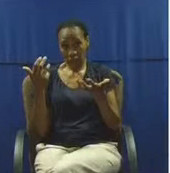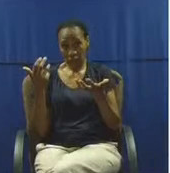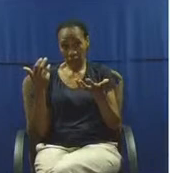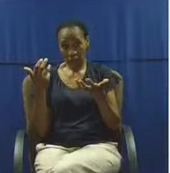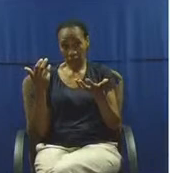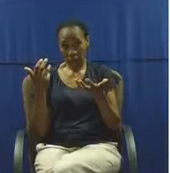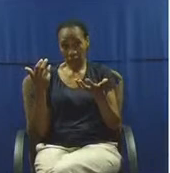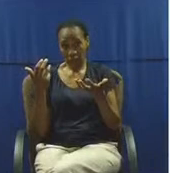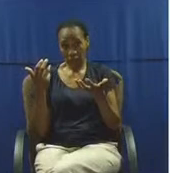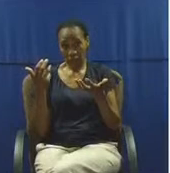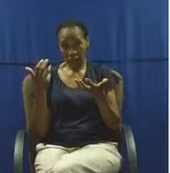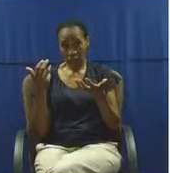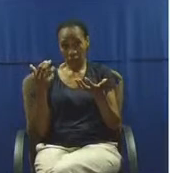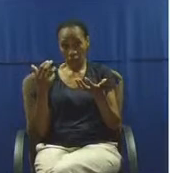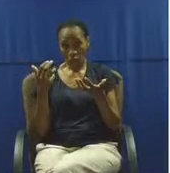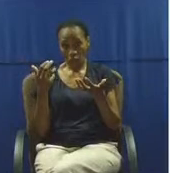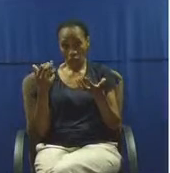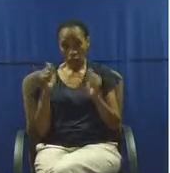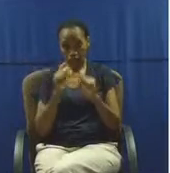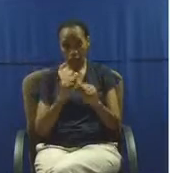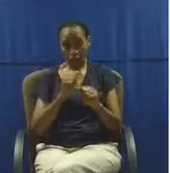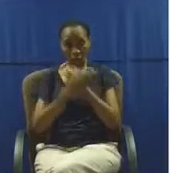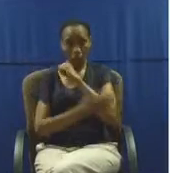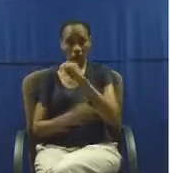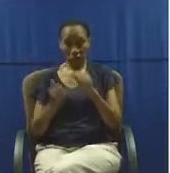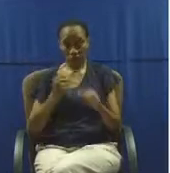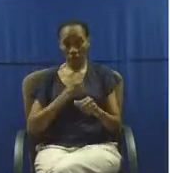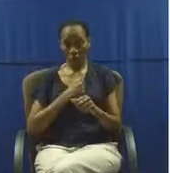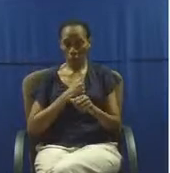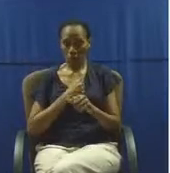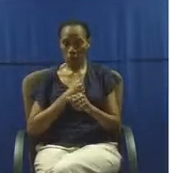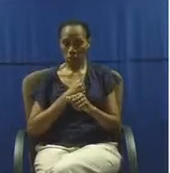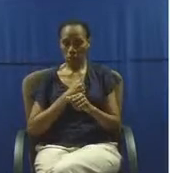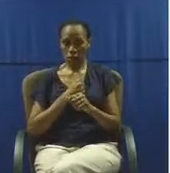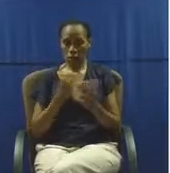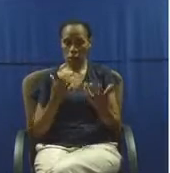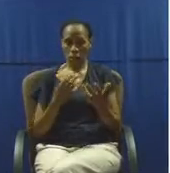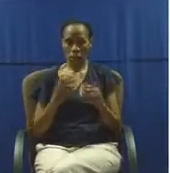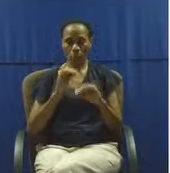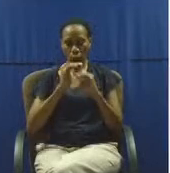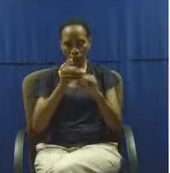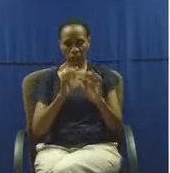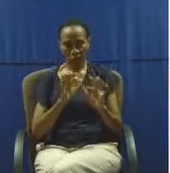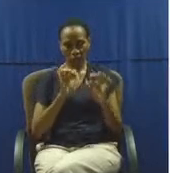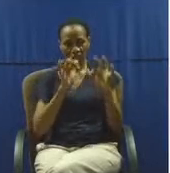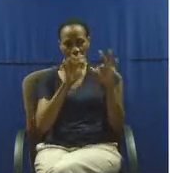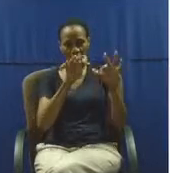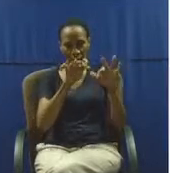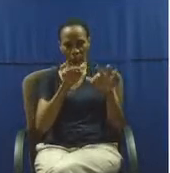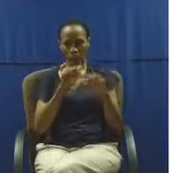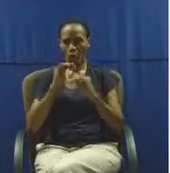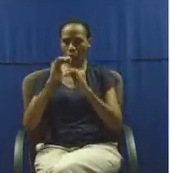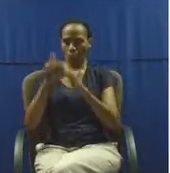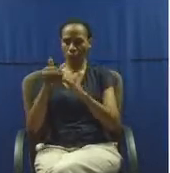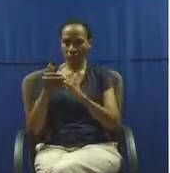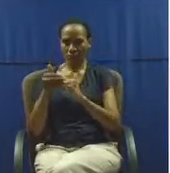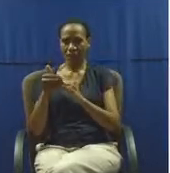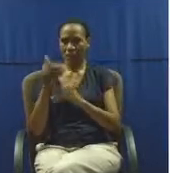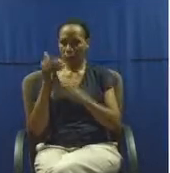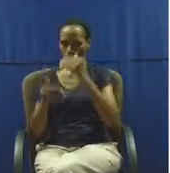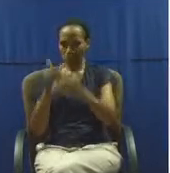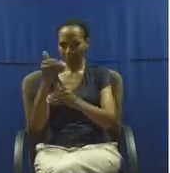complex in our country in all aspects, from people to processes